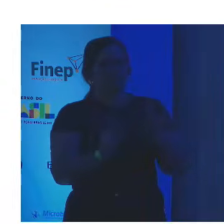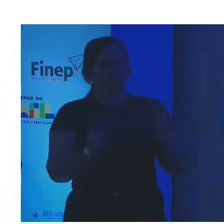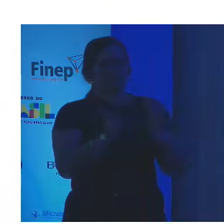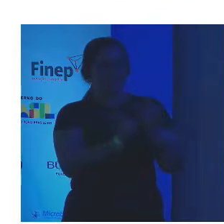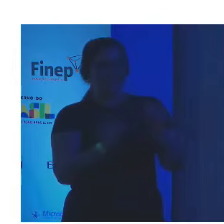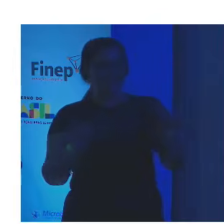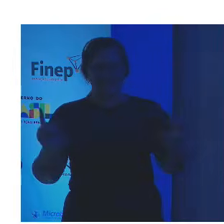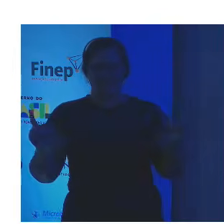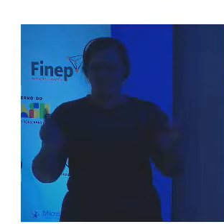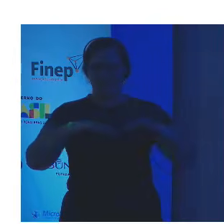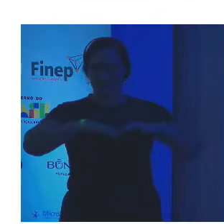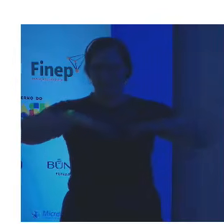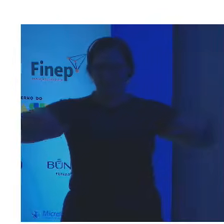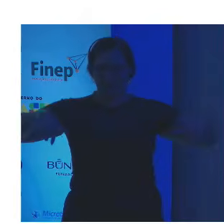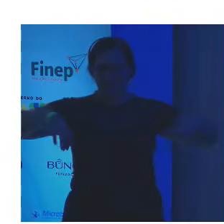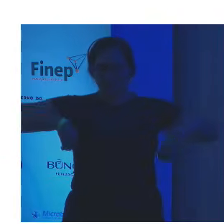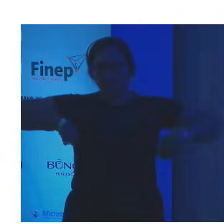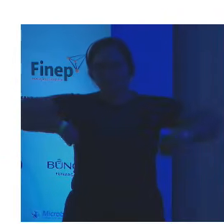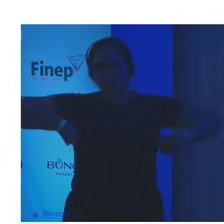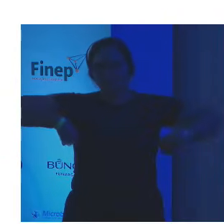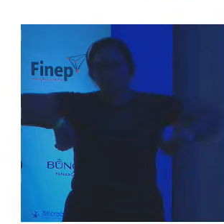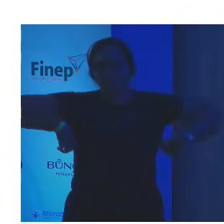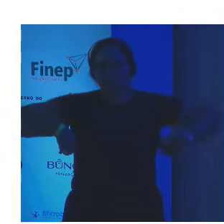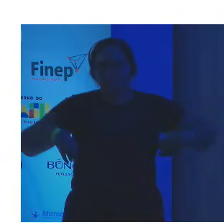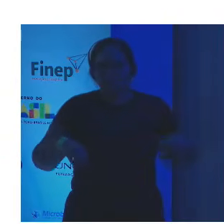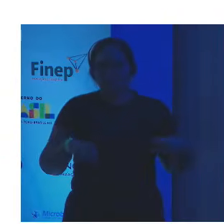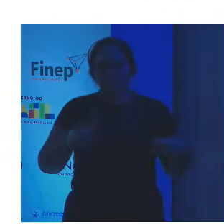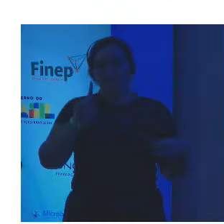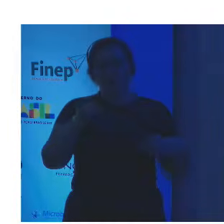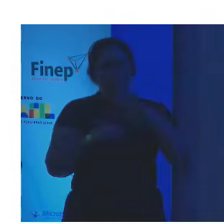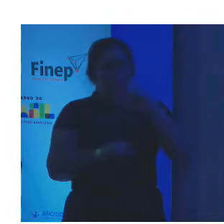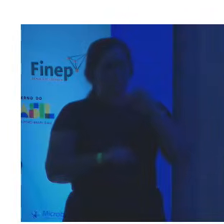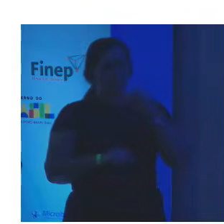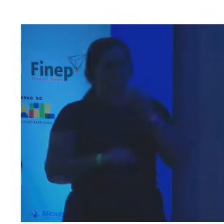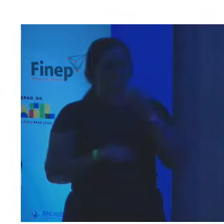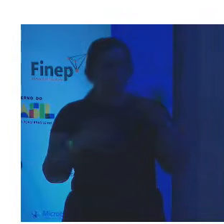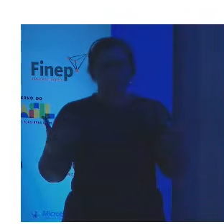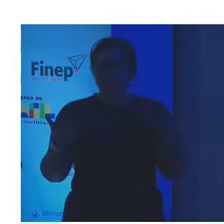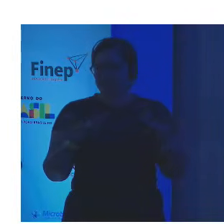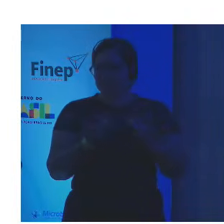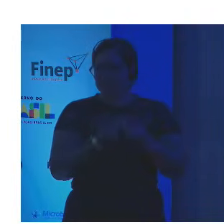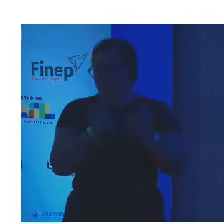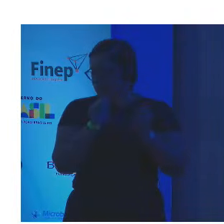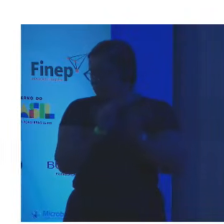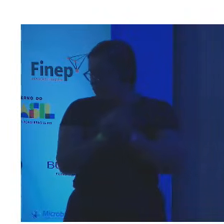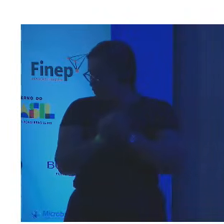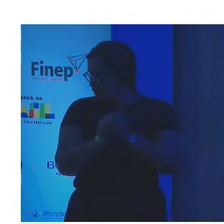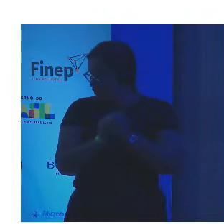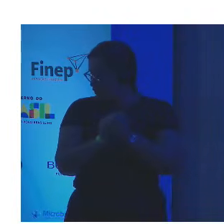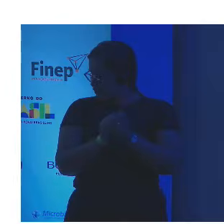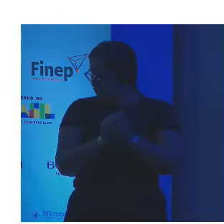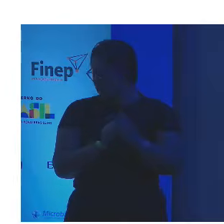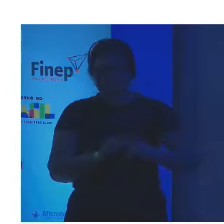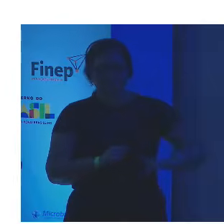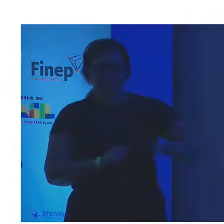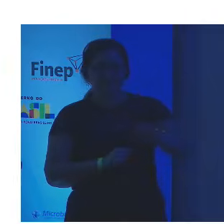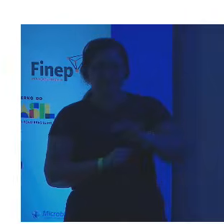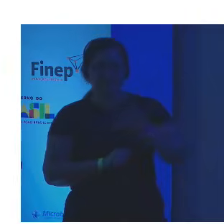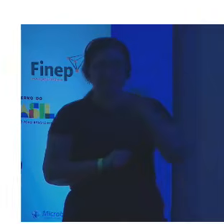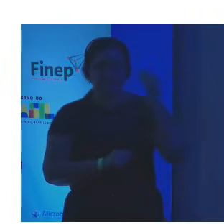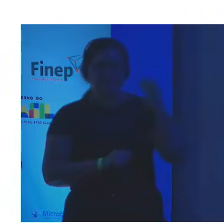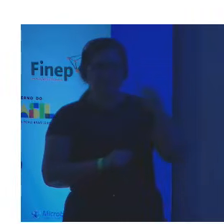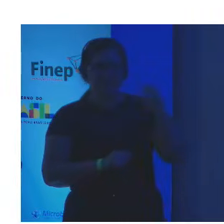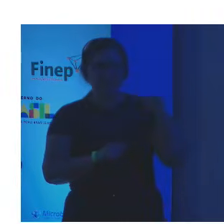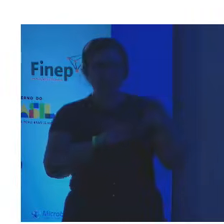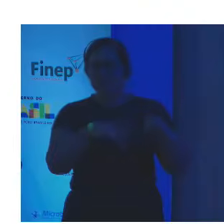scale up now. And it was a fantastic opportunity with the UN Decade of Ocean Science, and they have asked us at